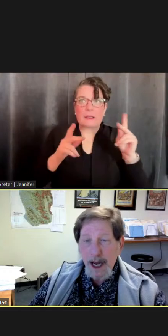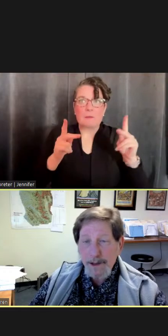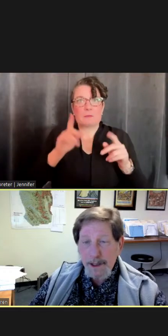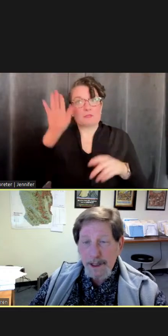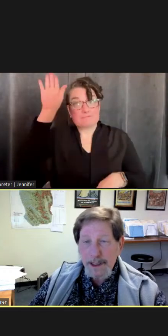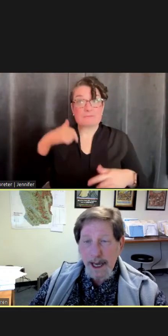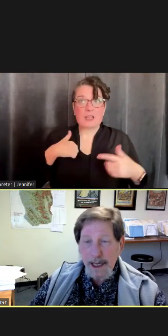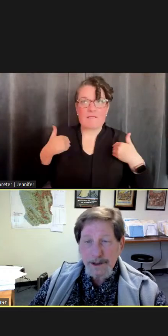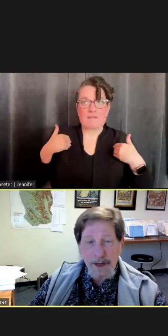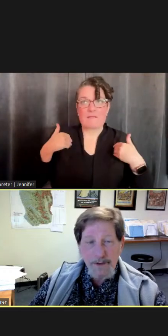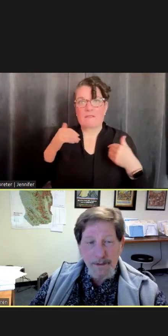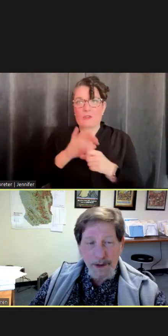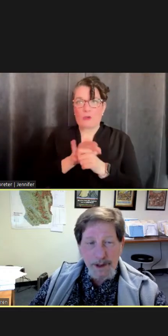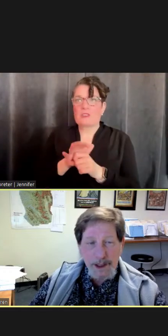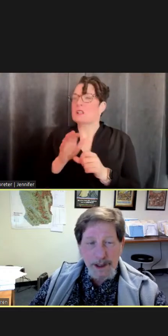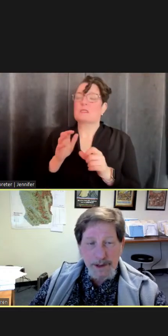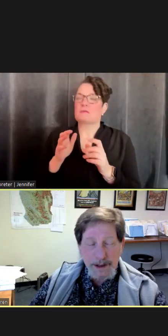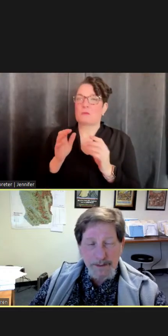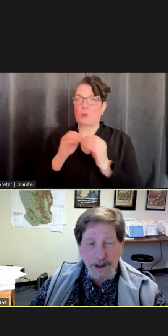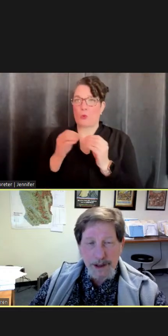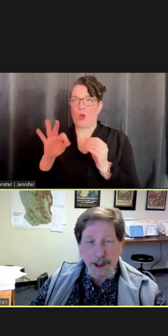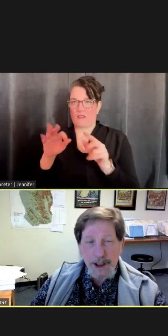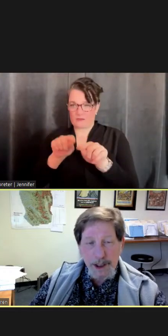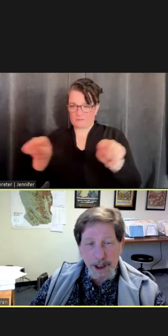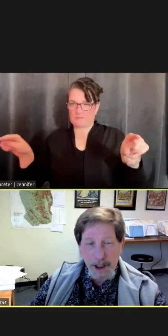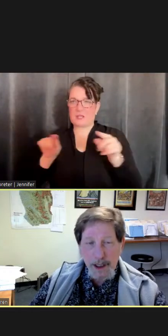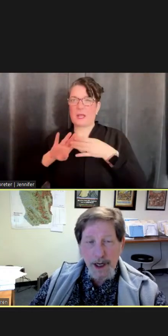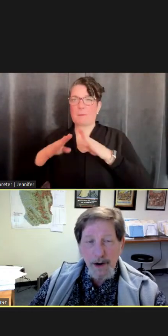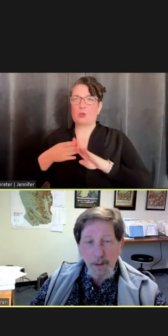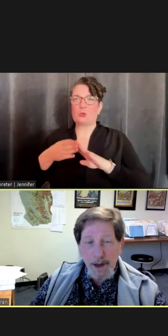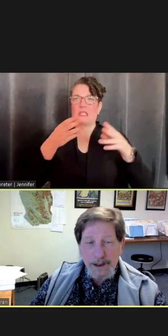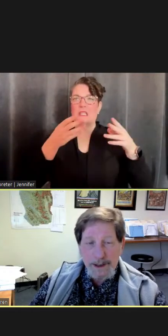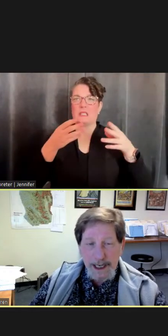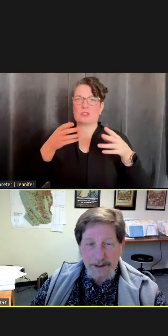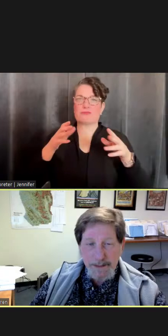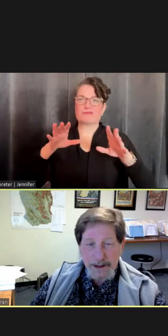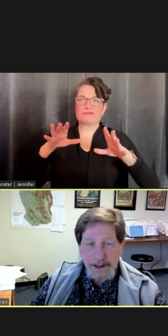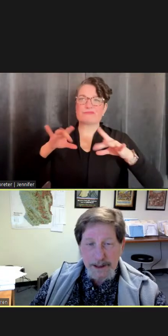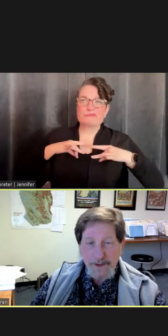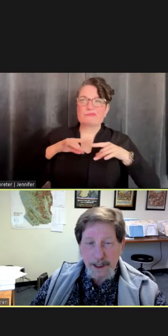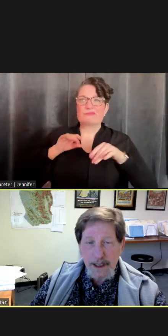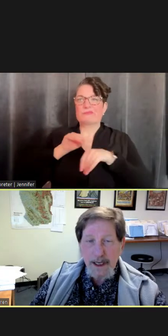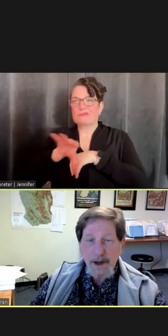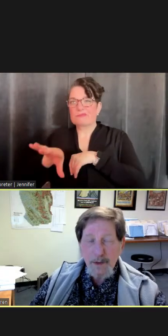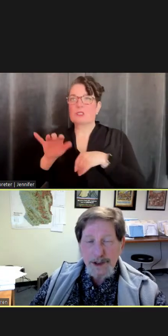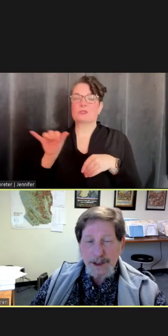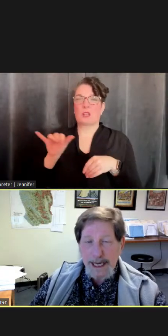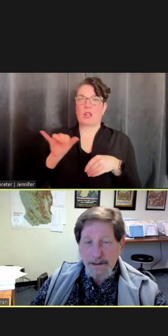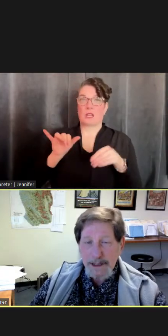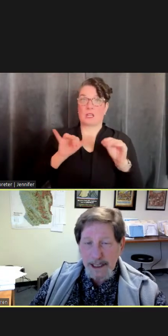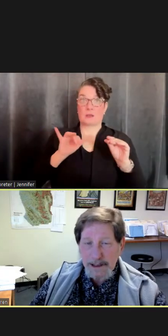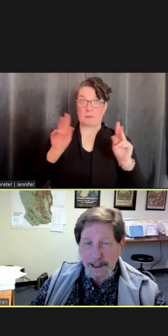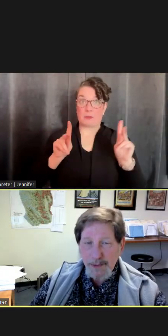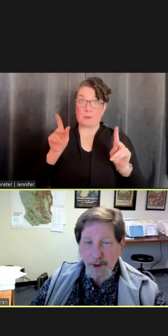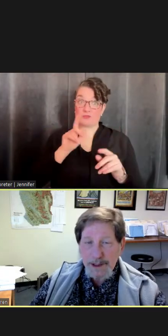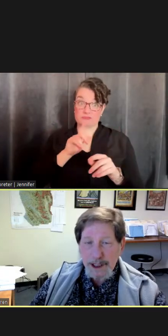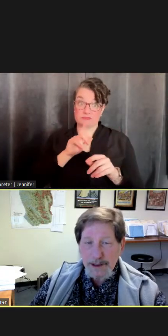But the other indicators of community transmission concur. One is test positivity, which is down